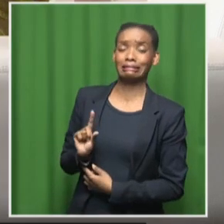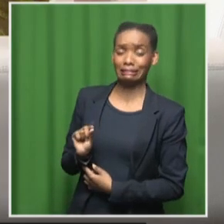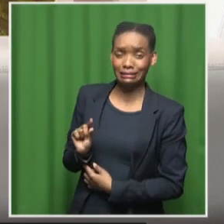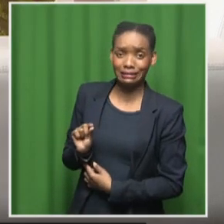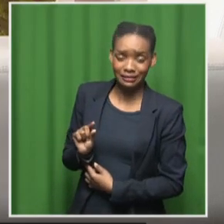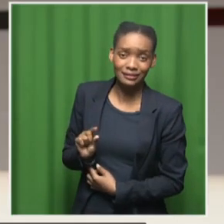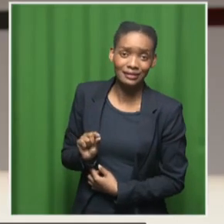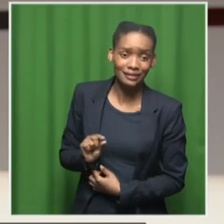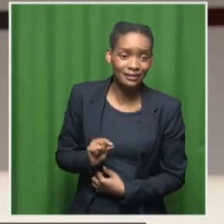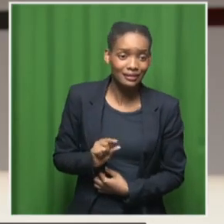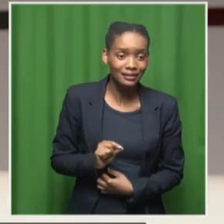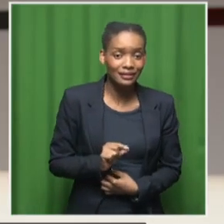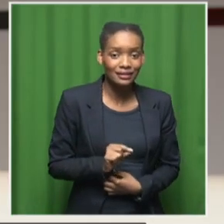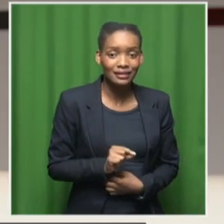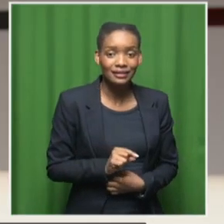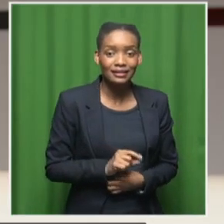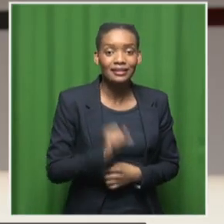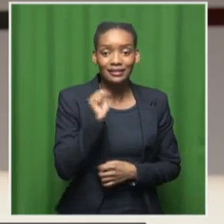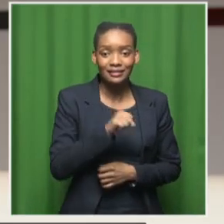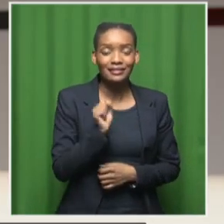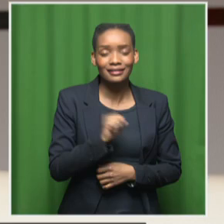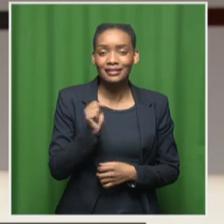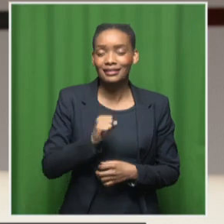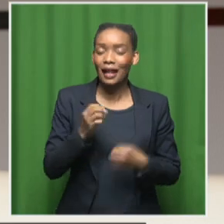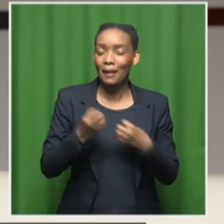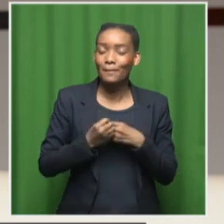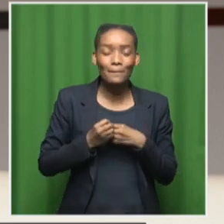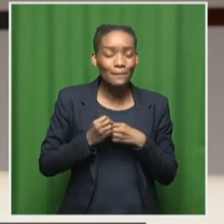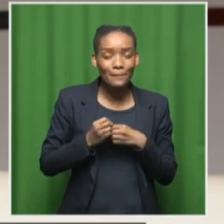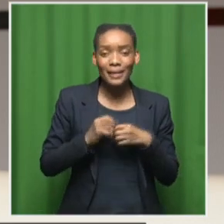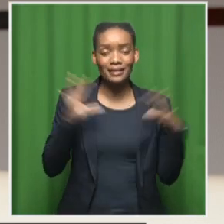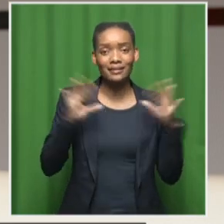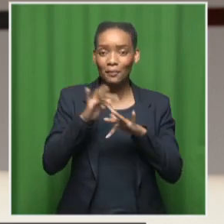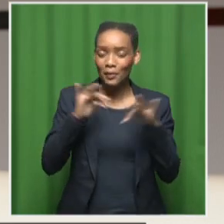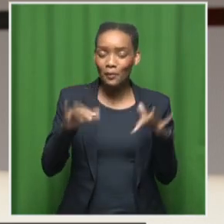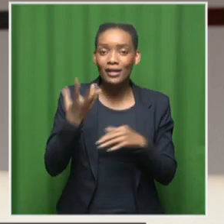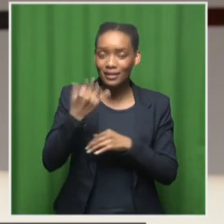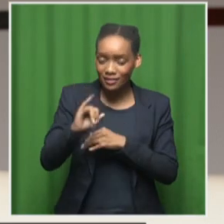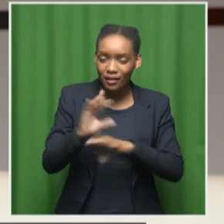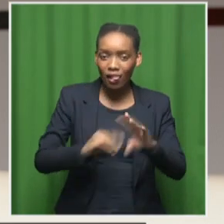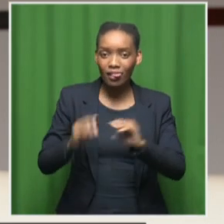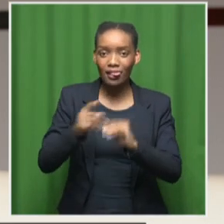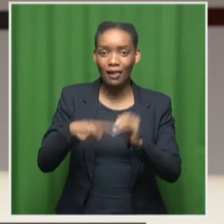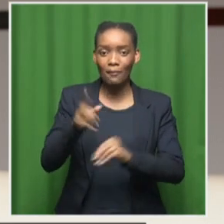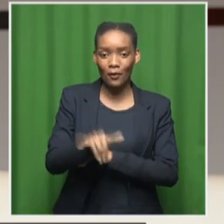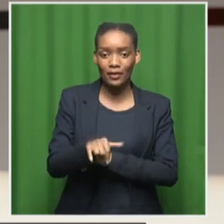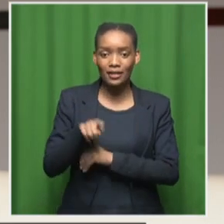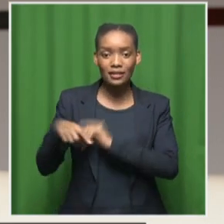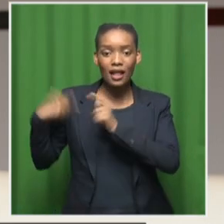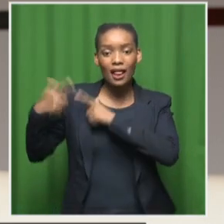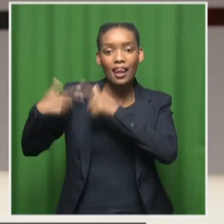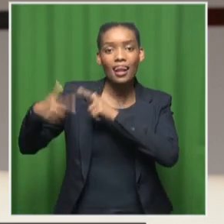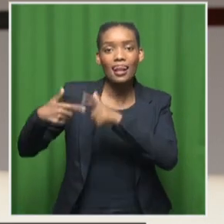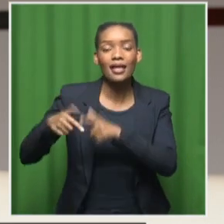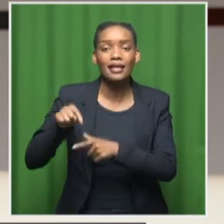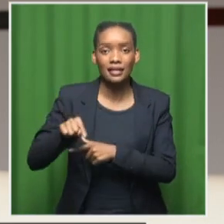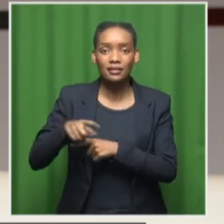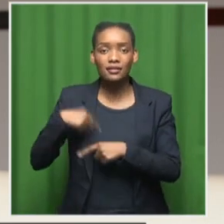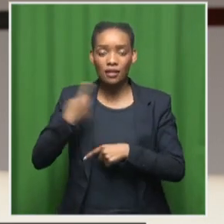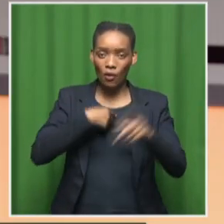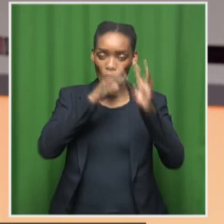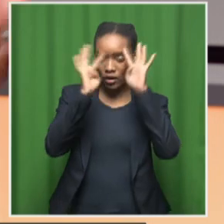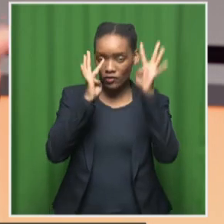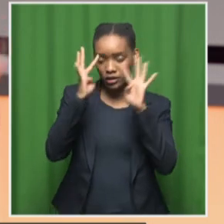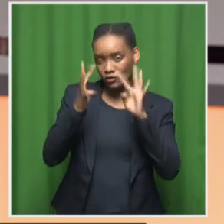Sure. It was amazing. It was something that people still talk about, and that is the legacy of Cradle of Creativity, I think. We want So